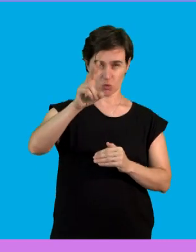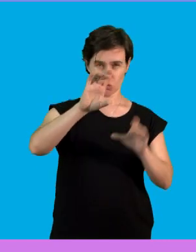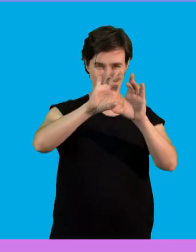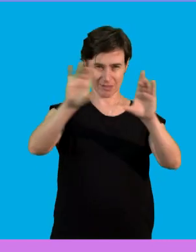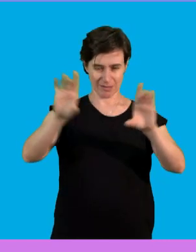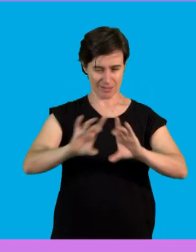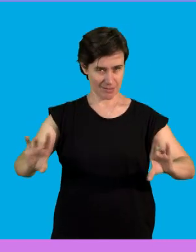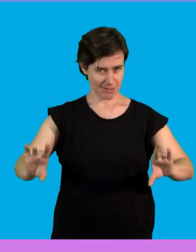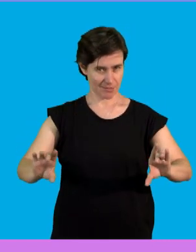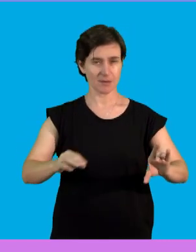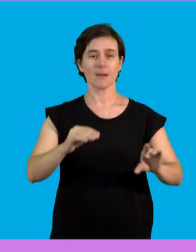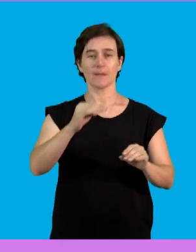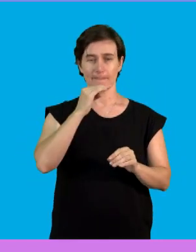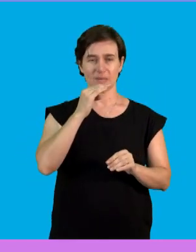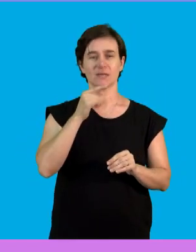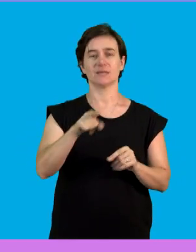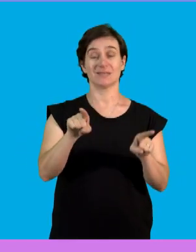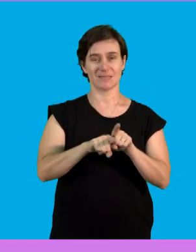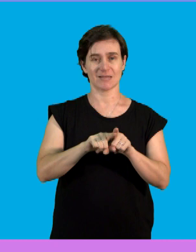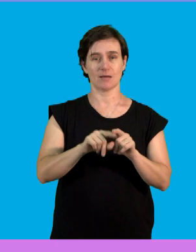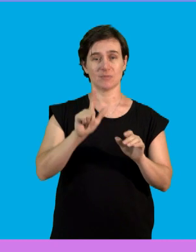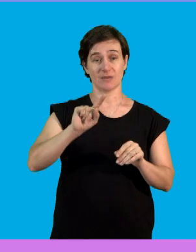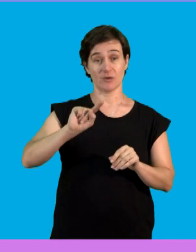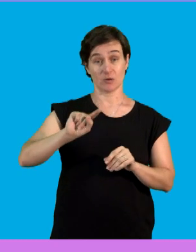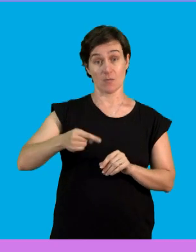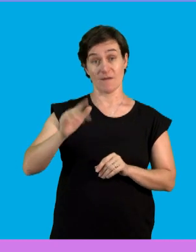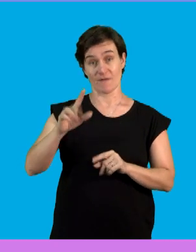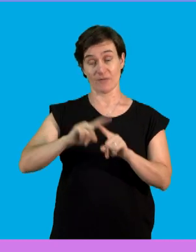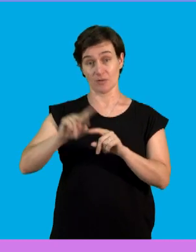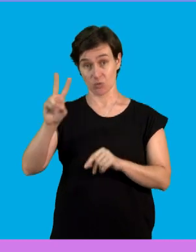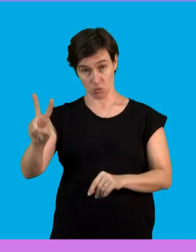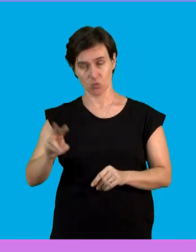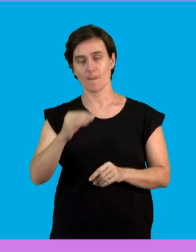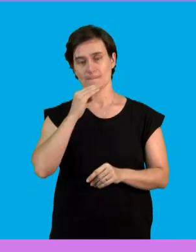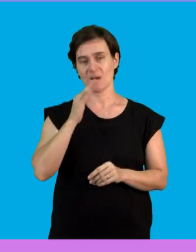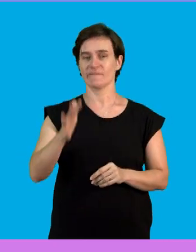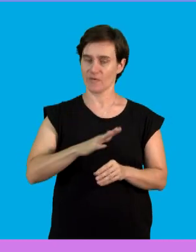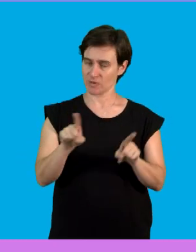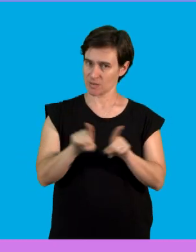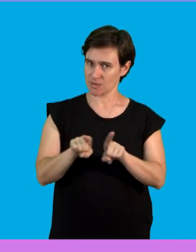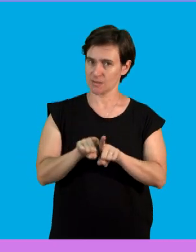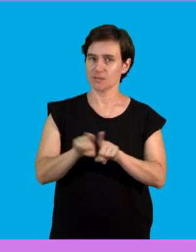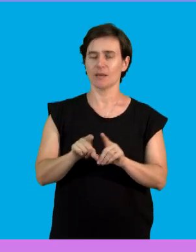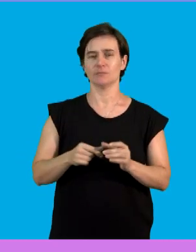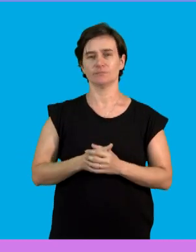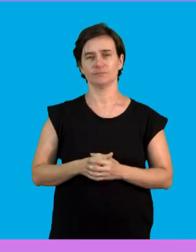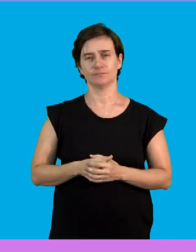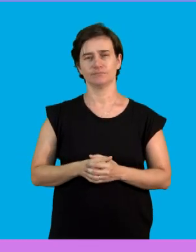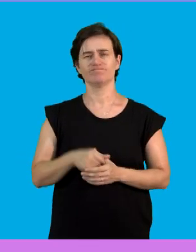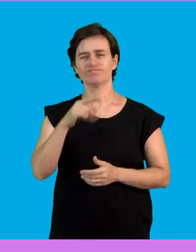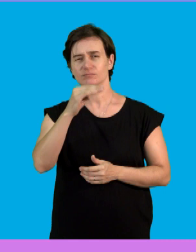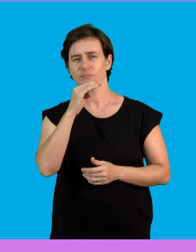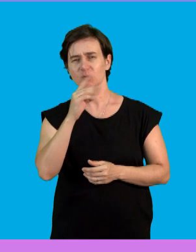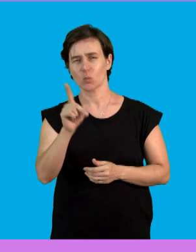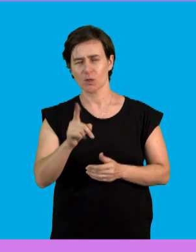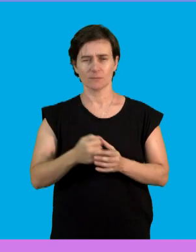will see the height is also 15 because it's also 2 tins in the diameter. So that